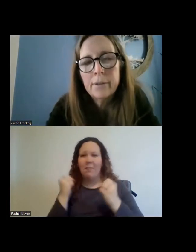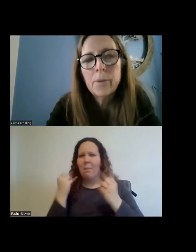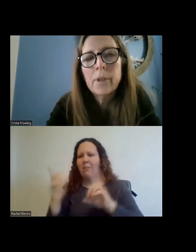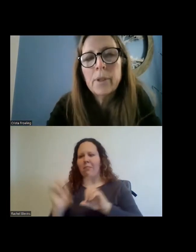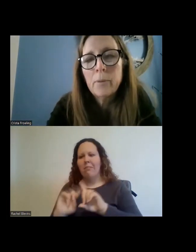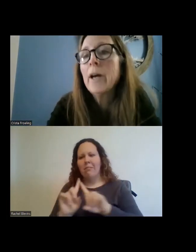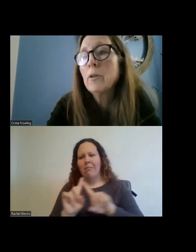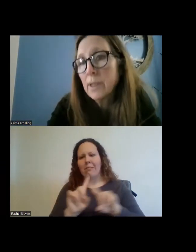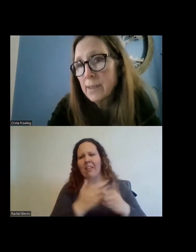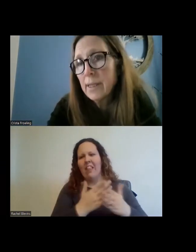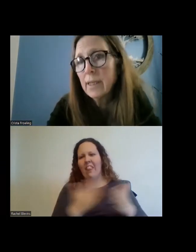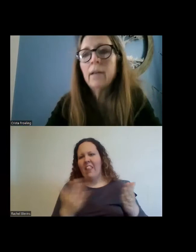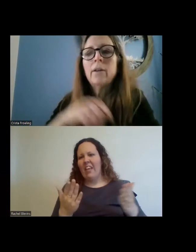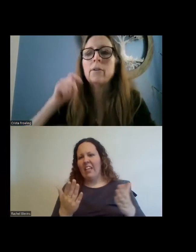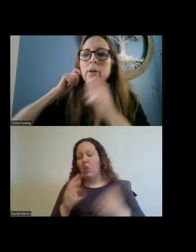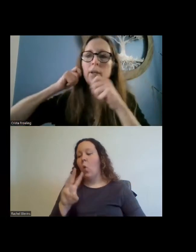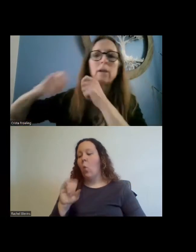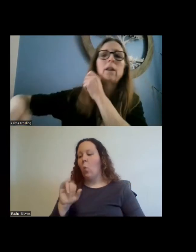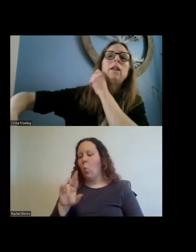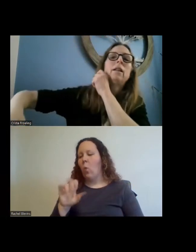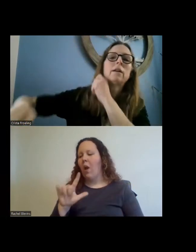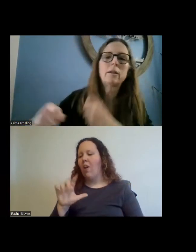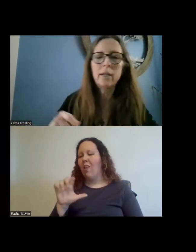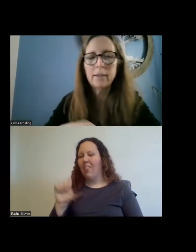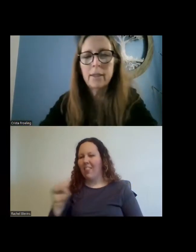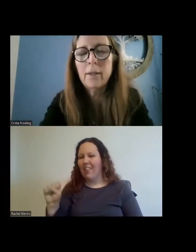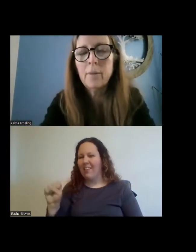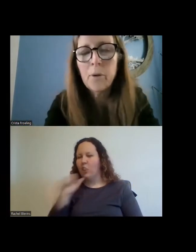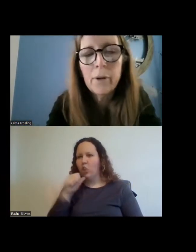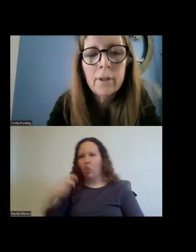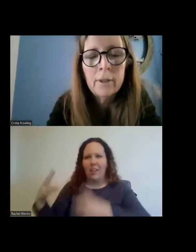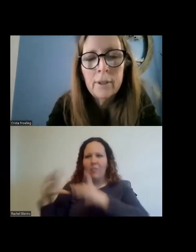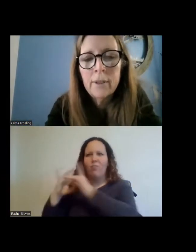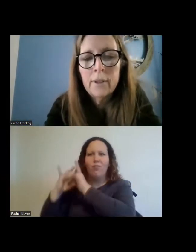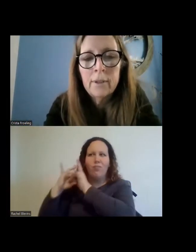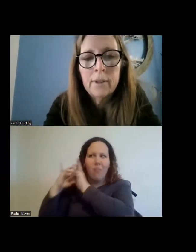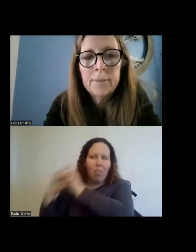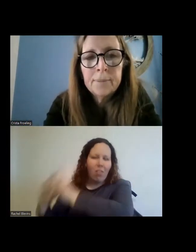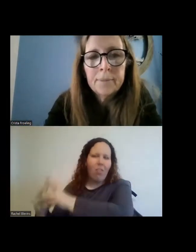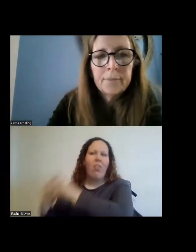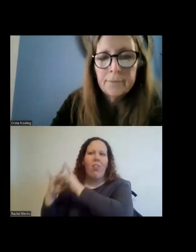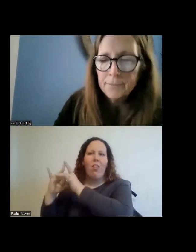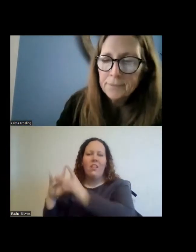devices. It's really wirelessly. You're not like connected anymore.